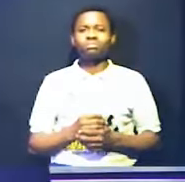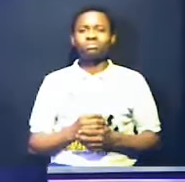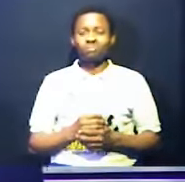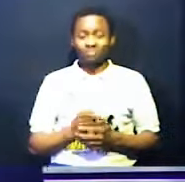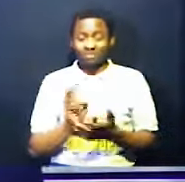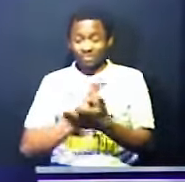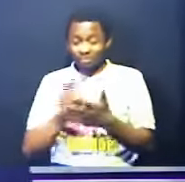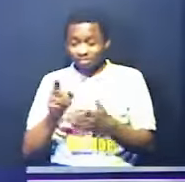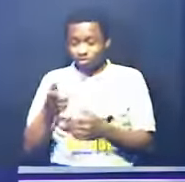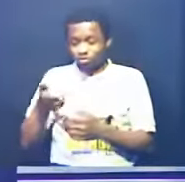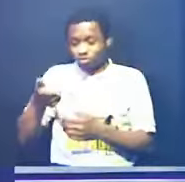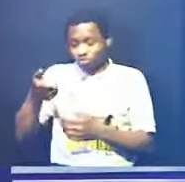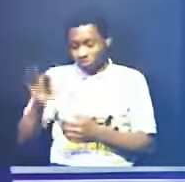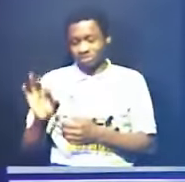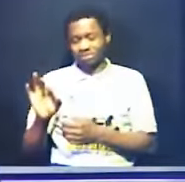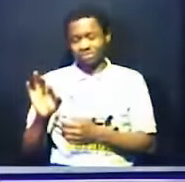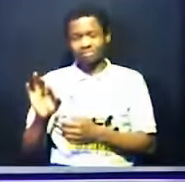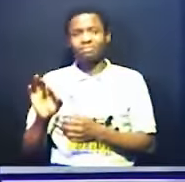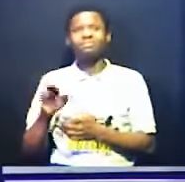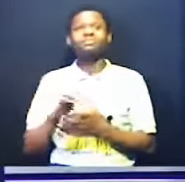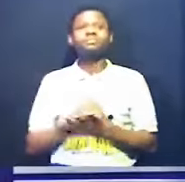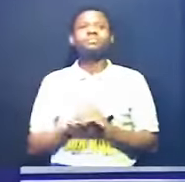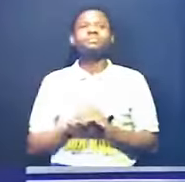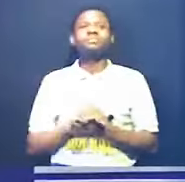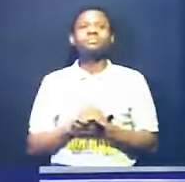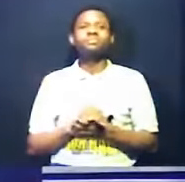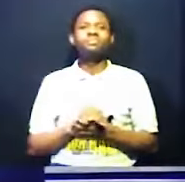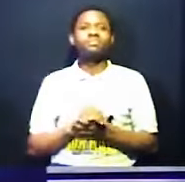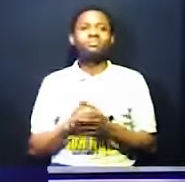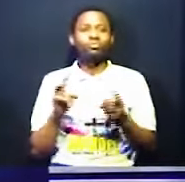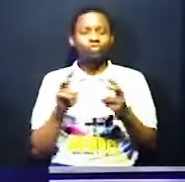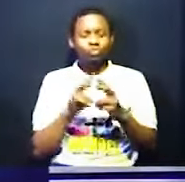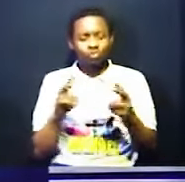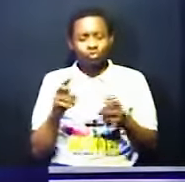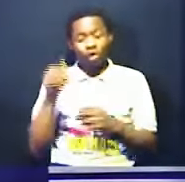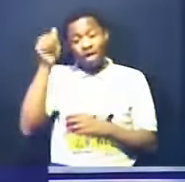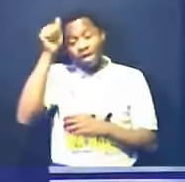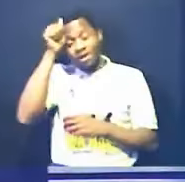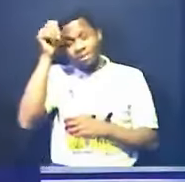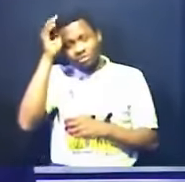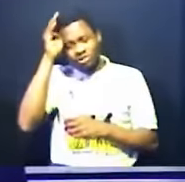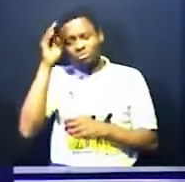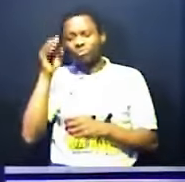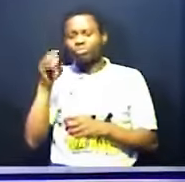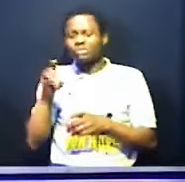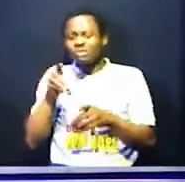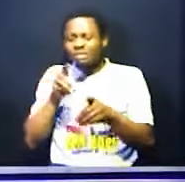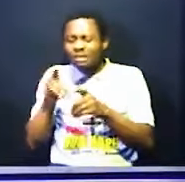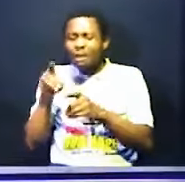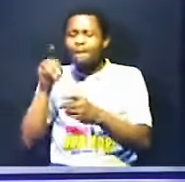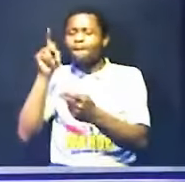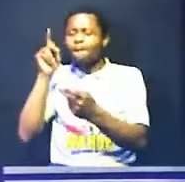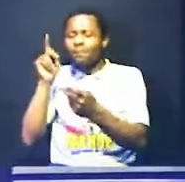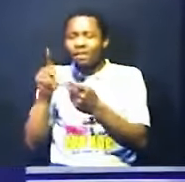Verse 29. Yeshe, and you made you no enkron. So Absalom's men did as Amnon.